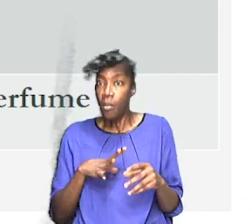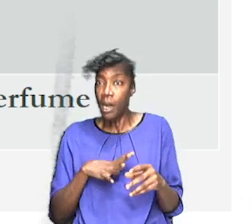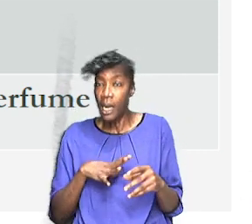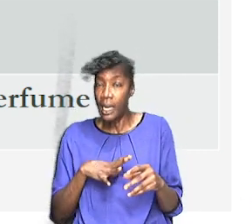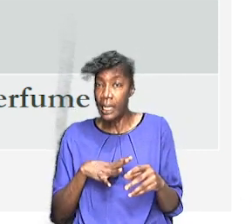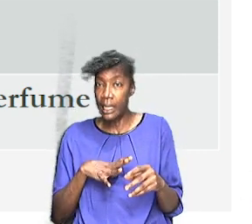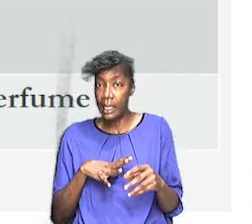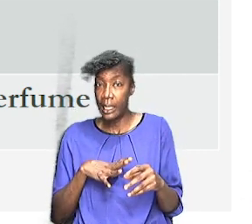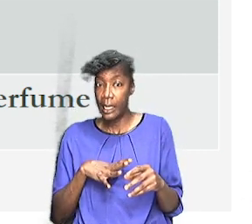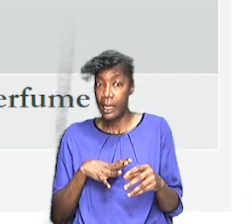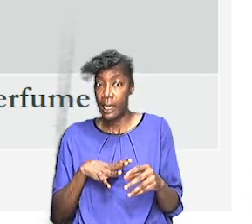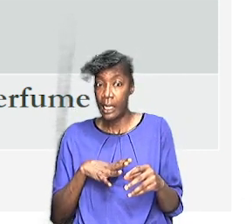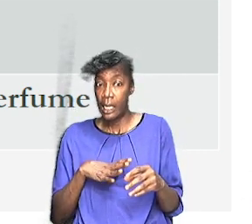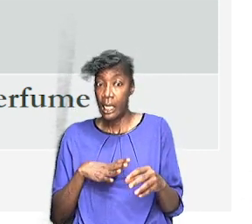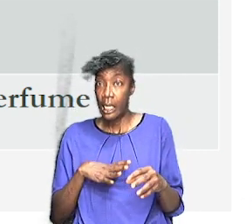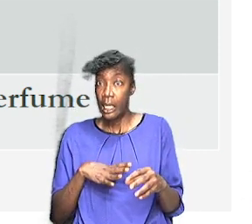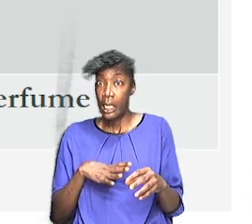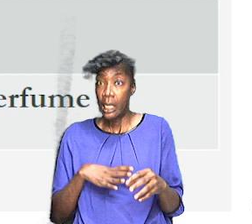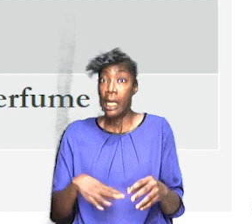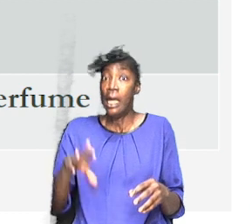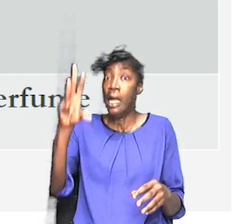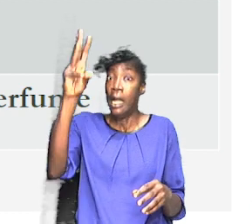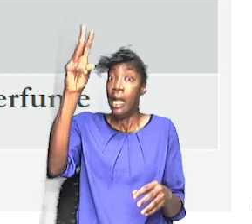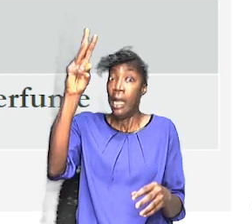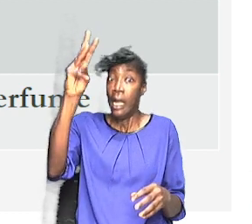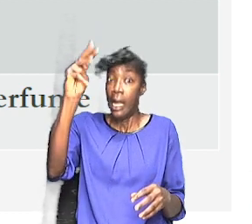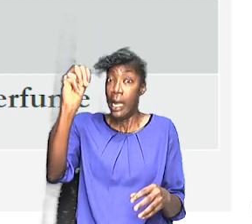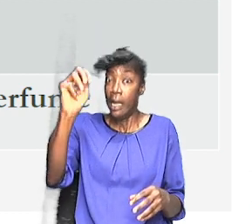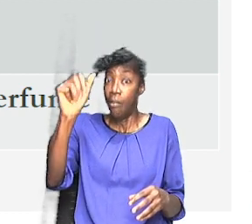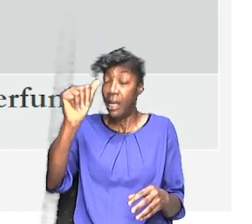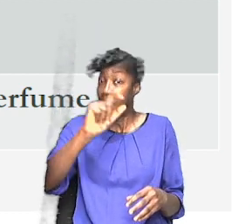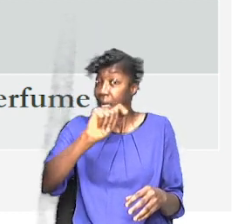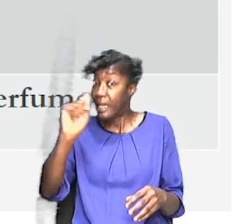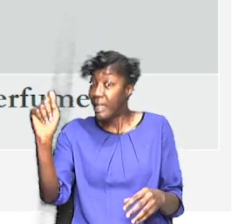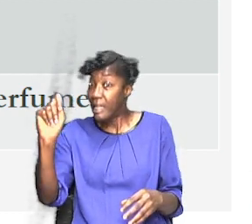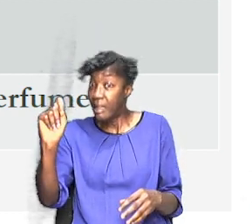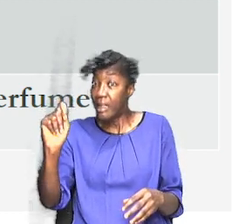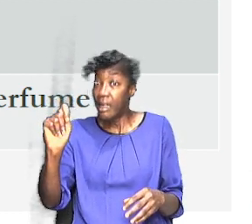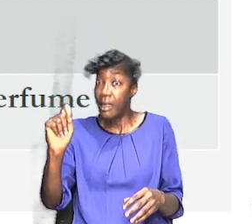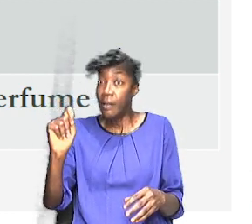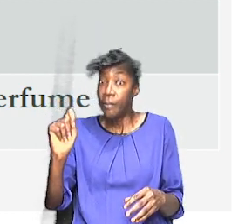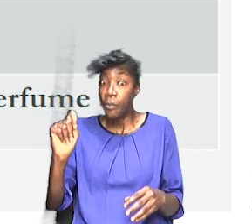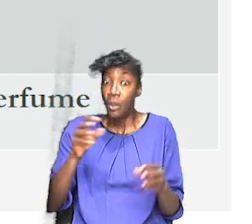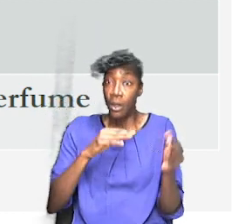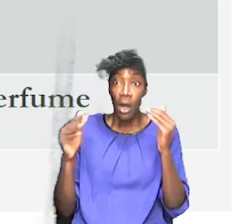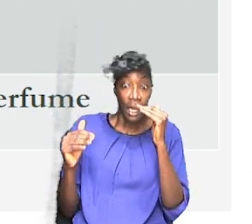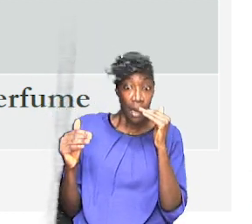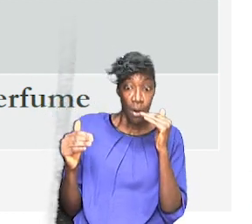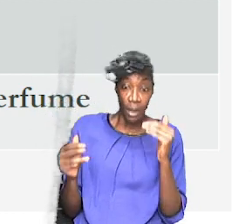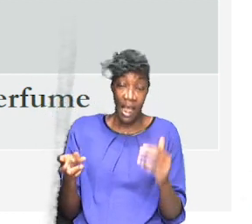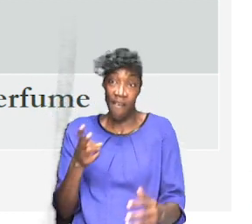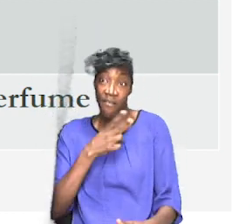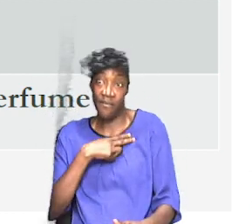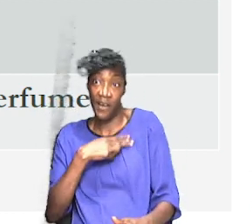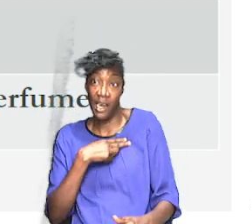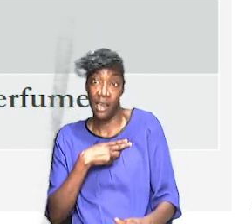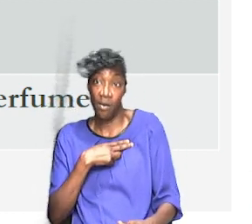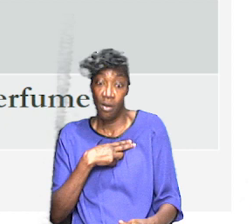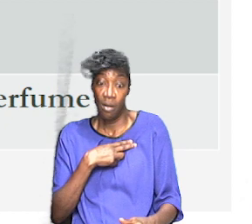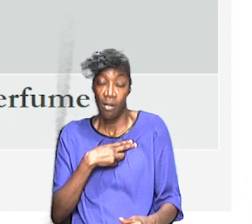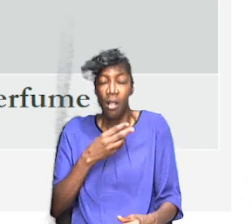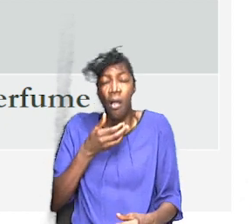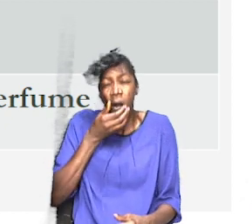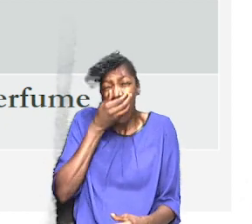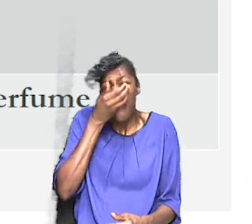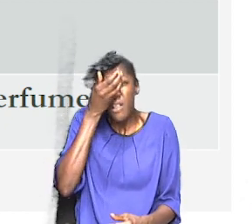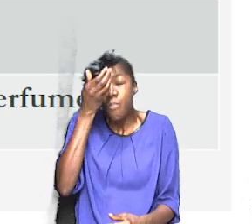And the criticism in Matthew chapter 26 was about the value of the perfume. So in one case, the criticism was